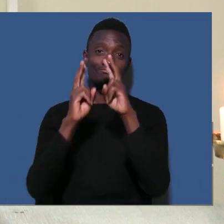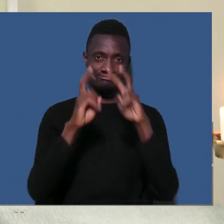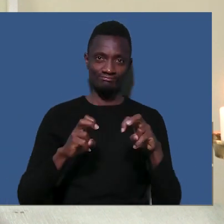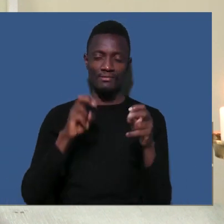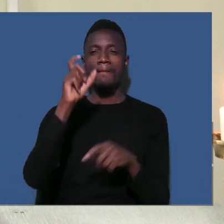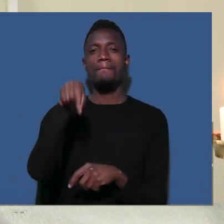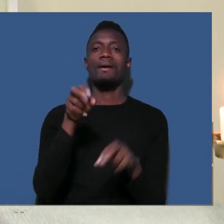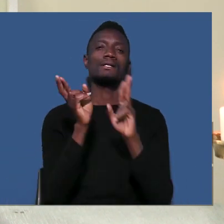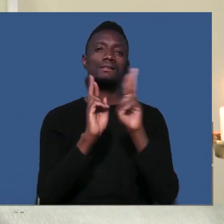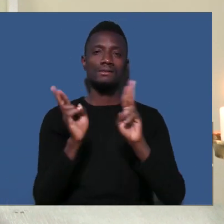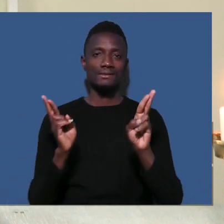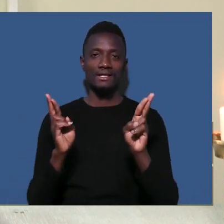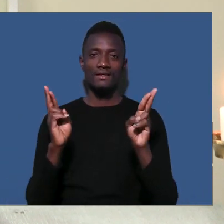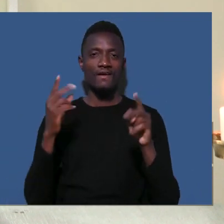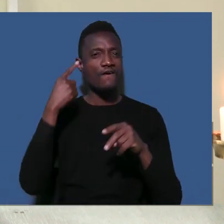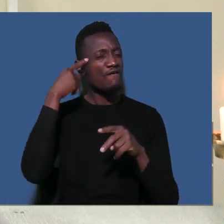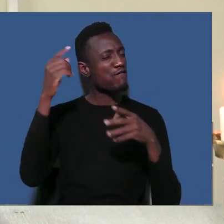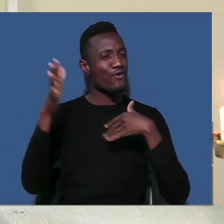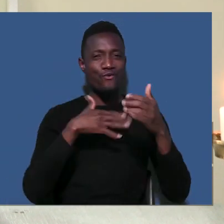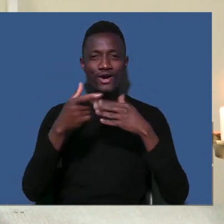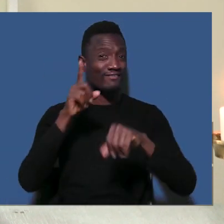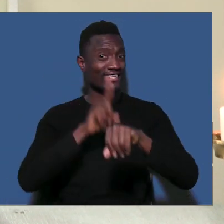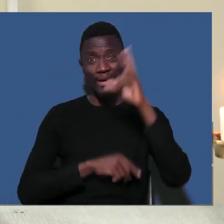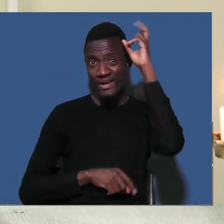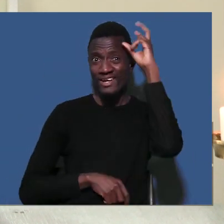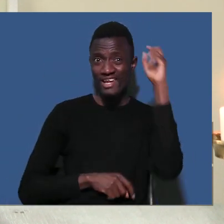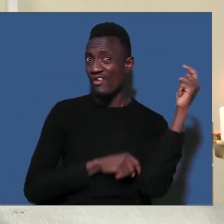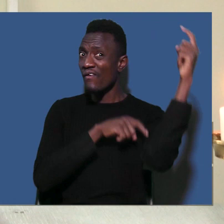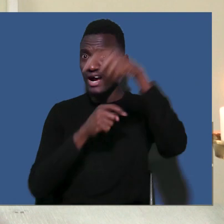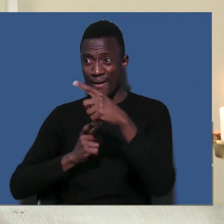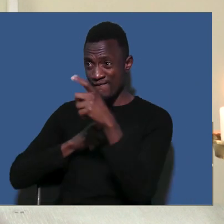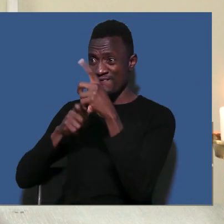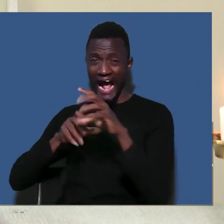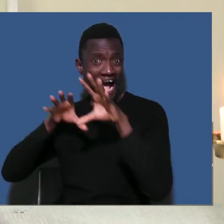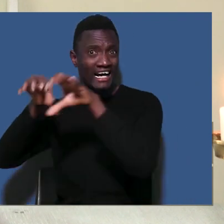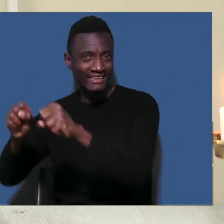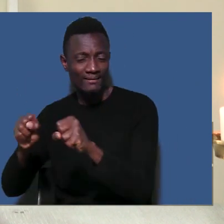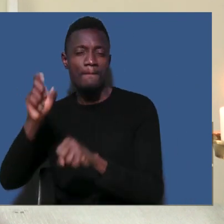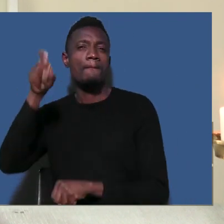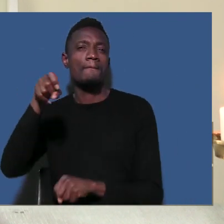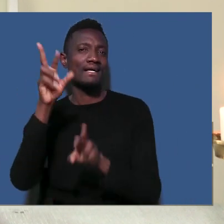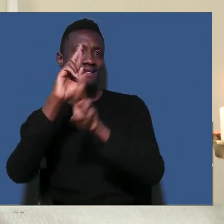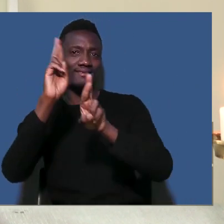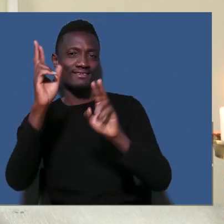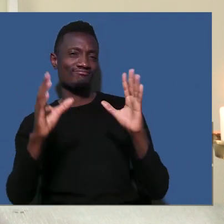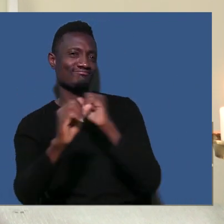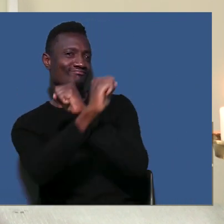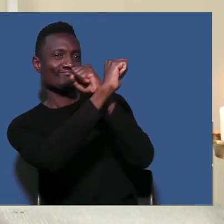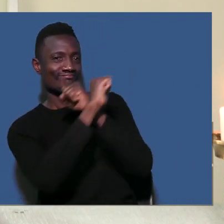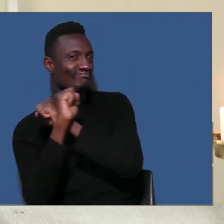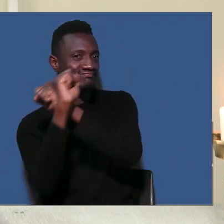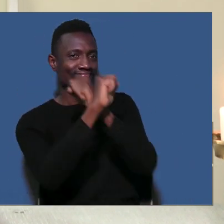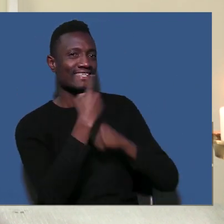ready for whatever time he'll come attacking. We will be ready to say that it is said, it